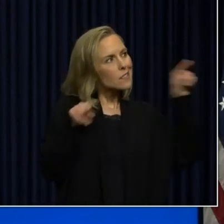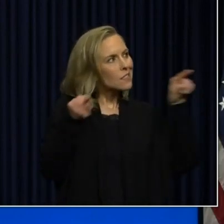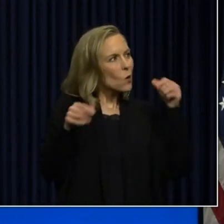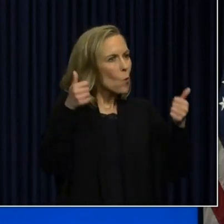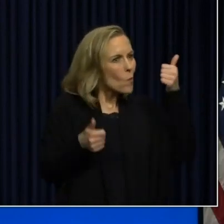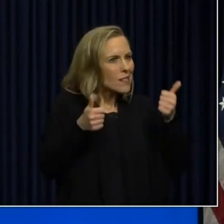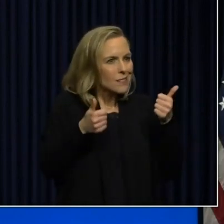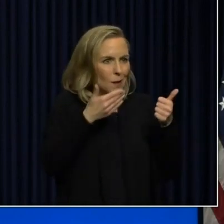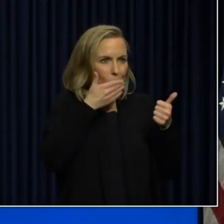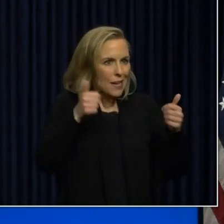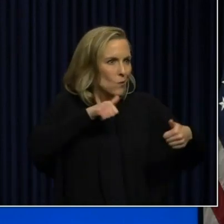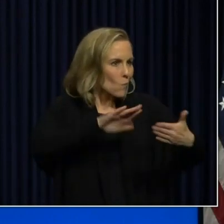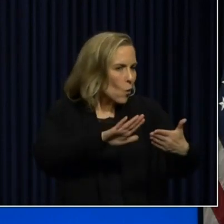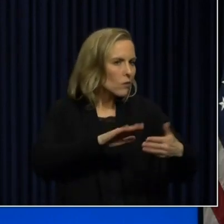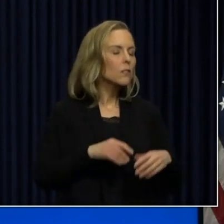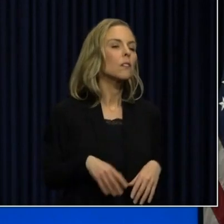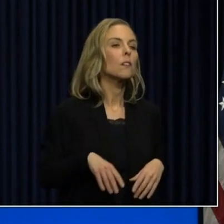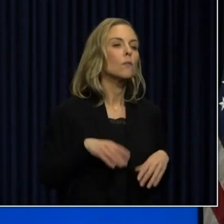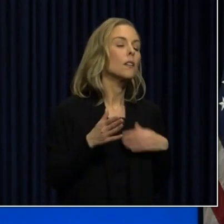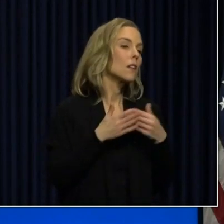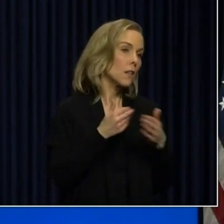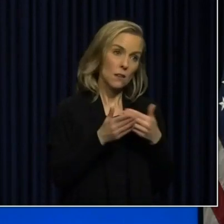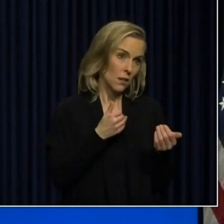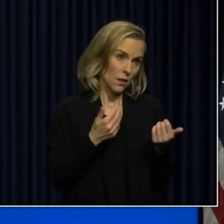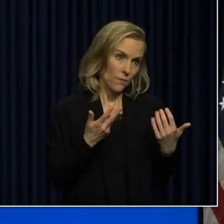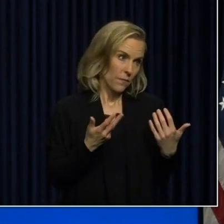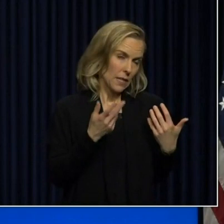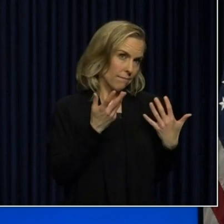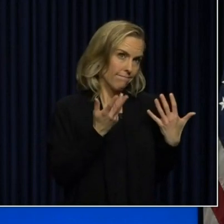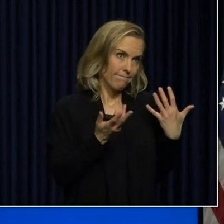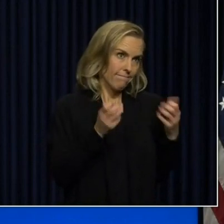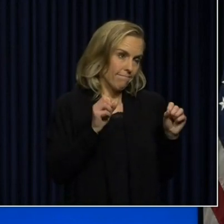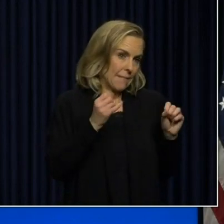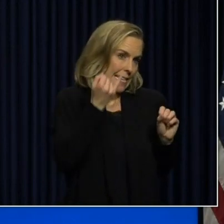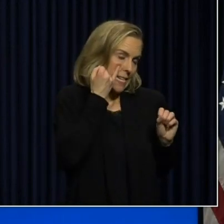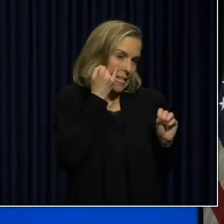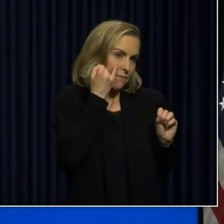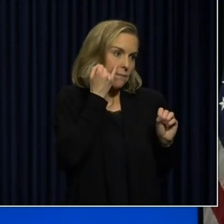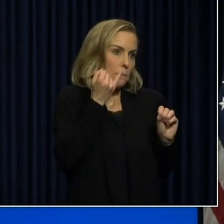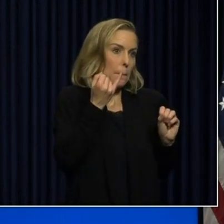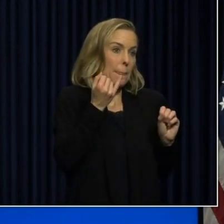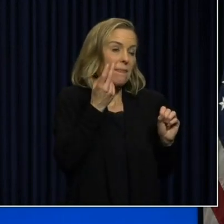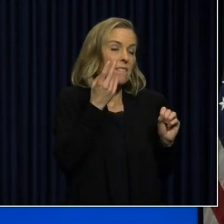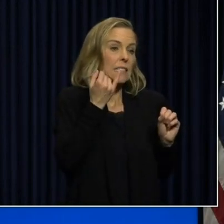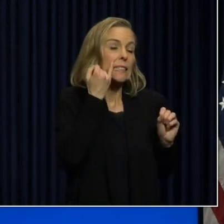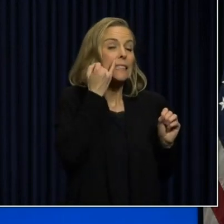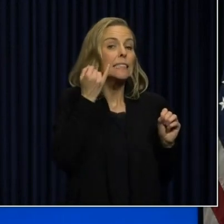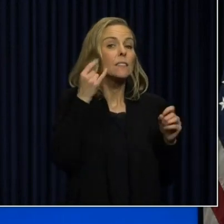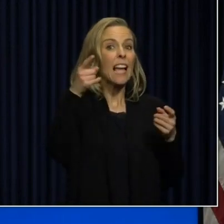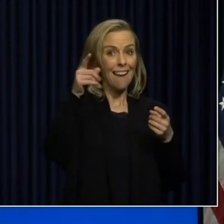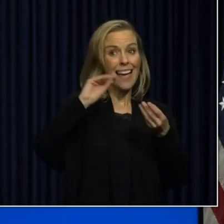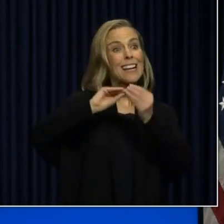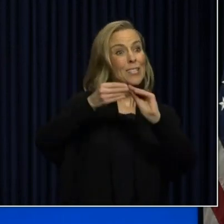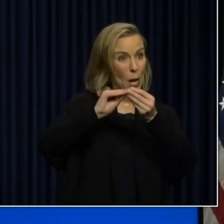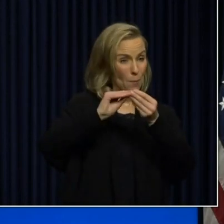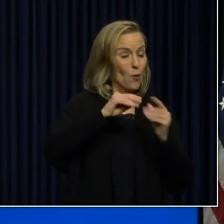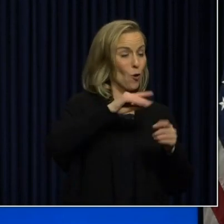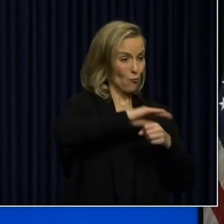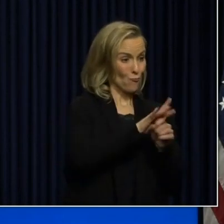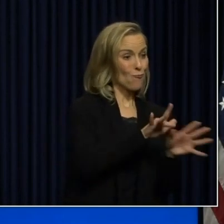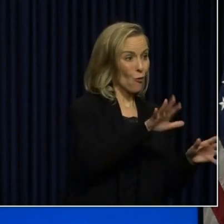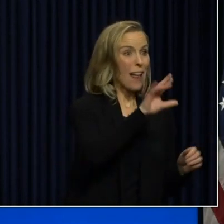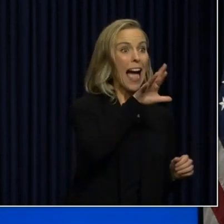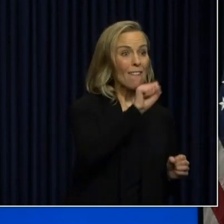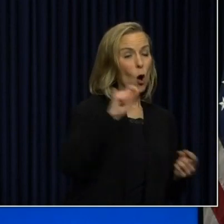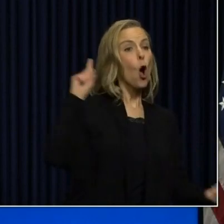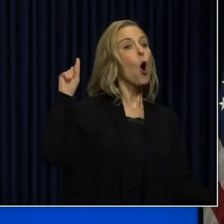forward on that. But even if we would start seeing a significant decrease in cases, even if we were